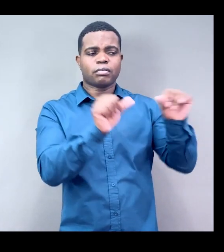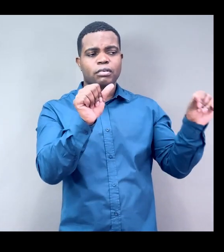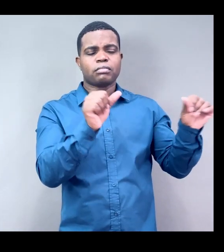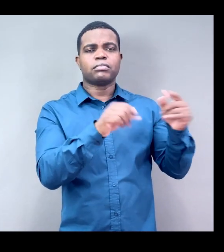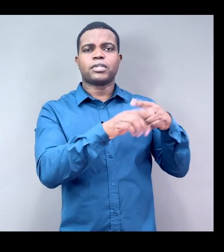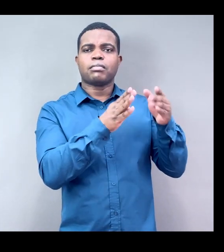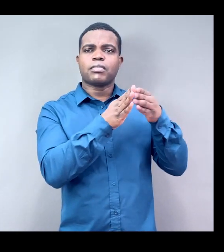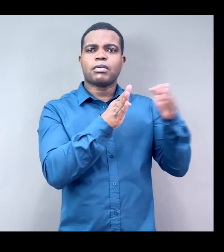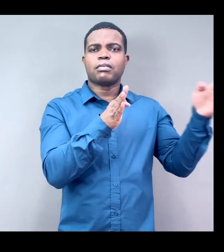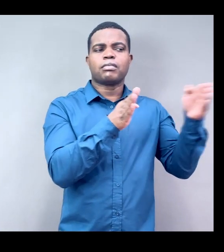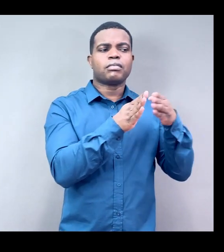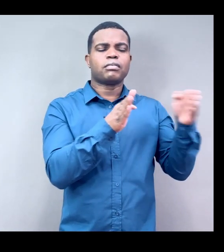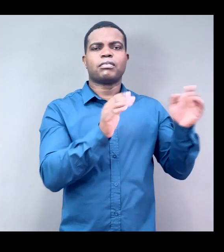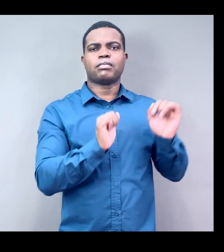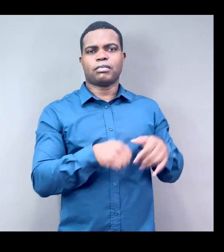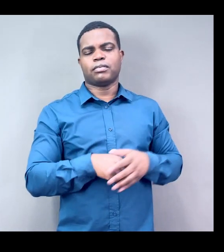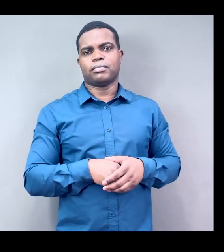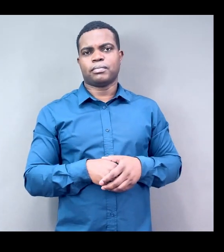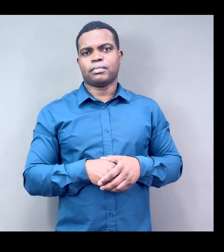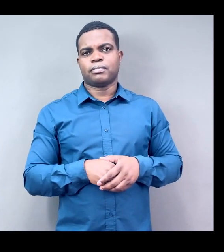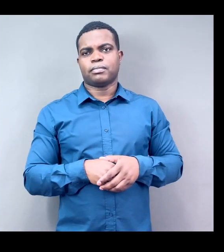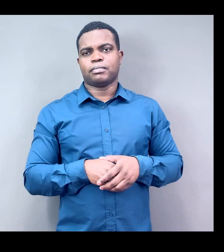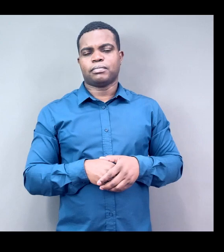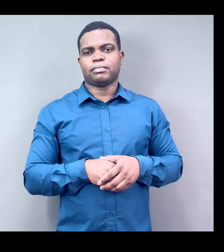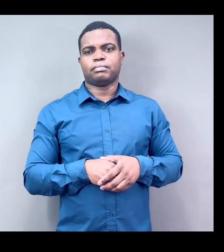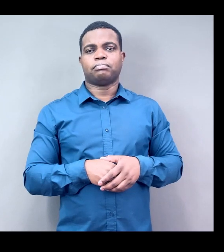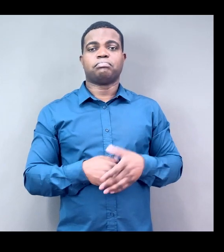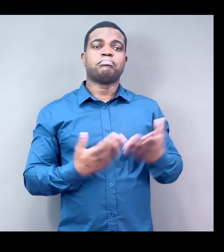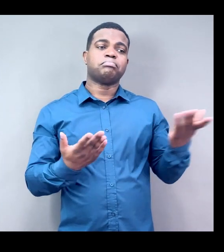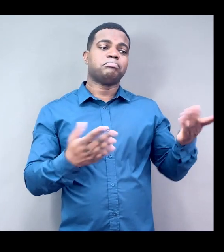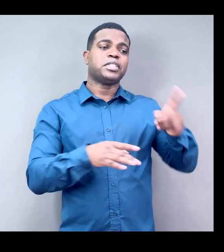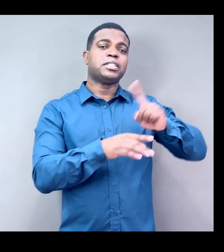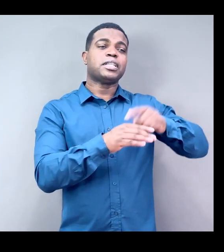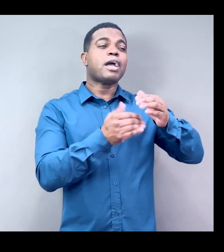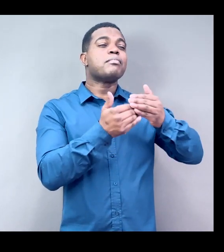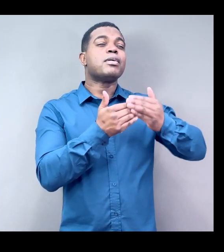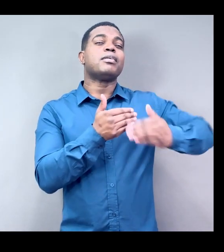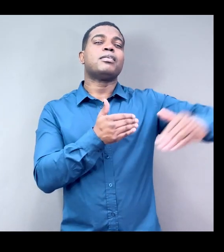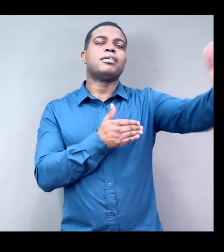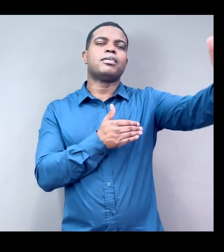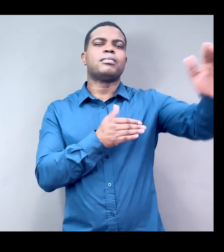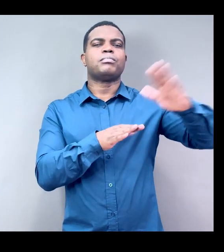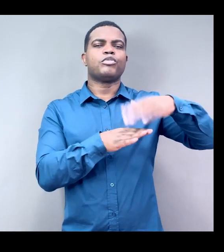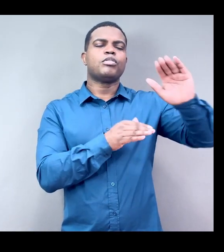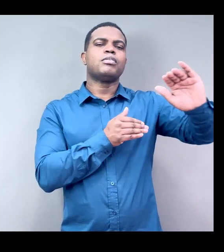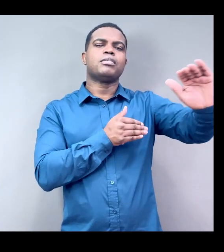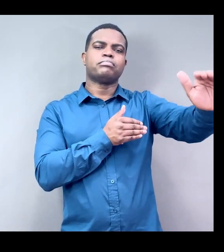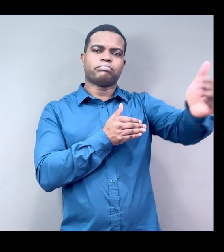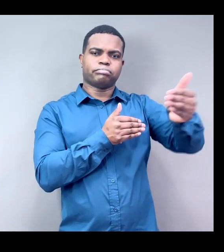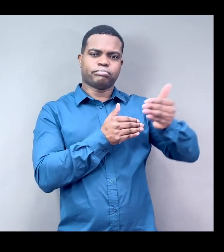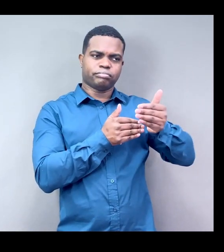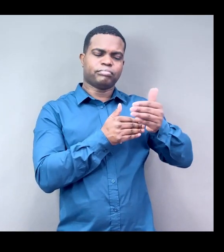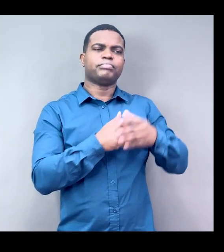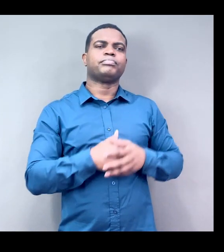Objectives are specific and measurable. So objectives are